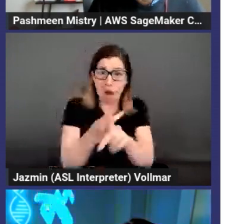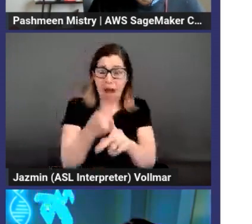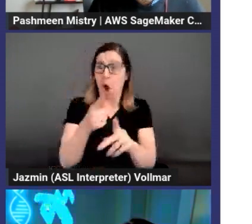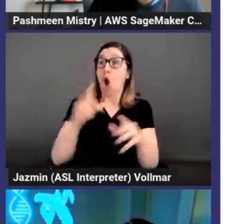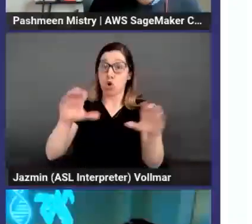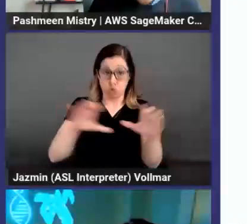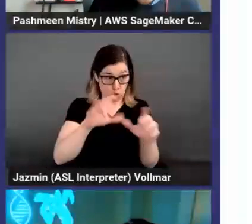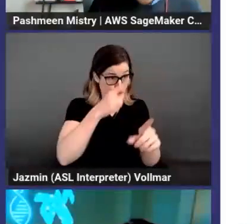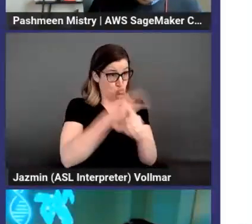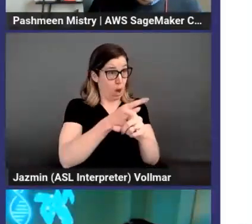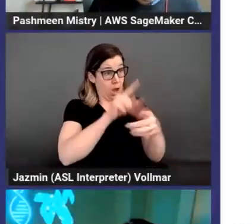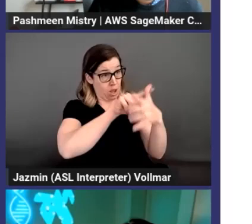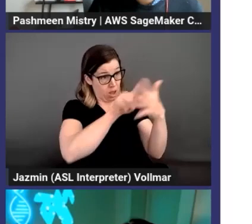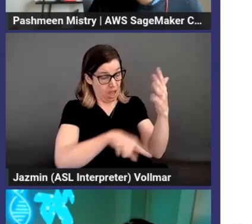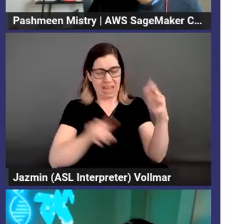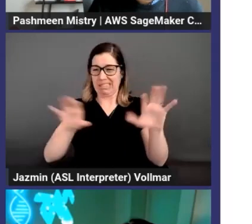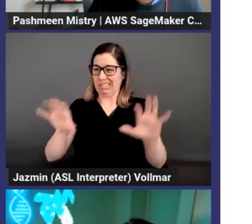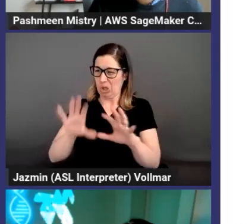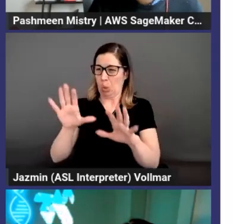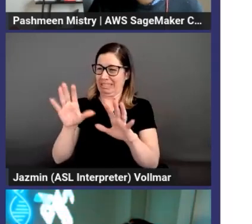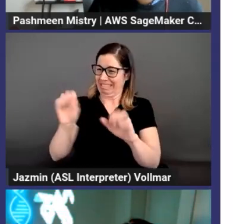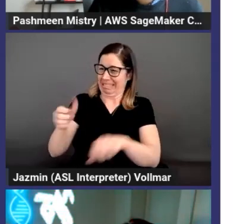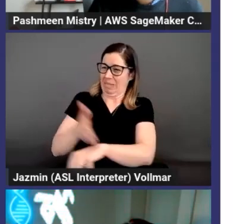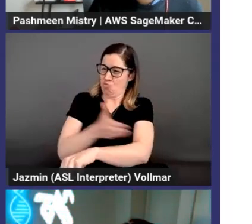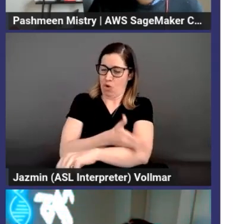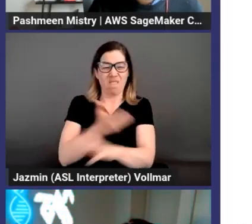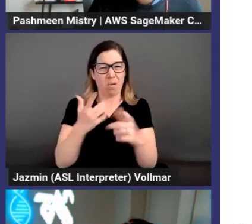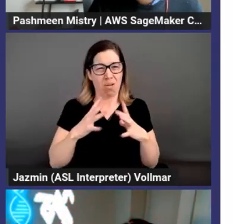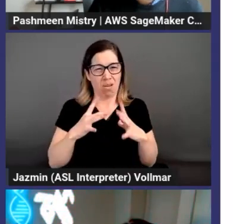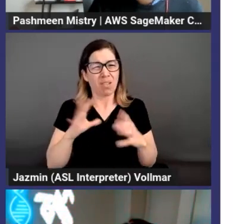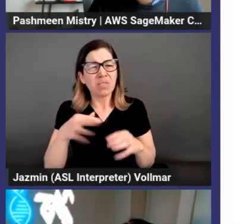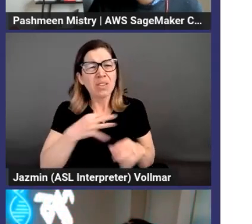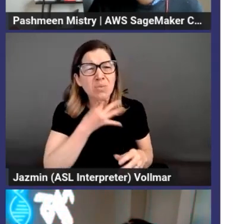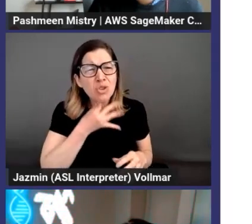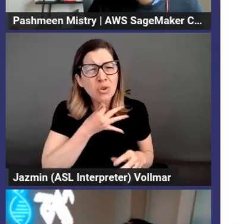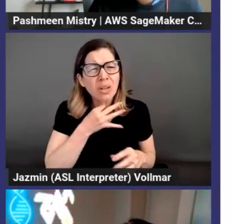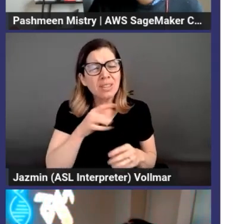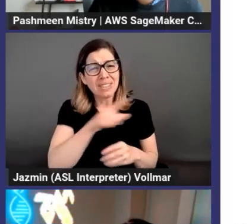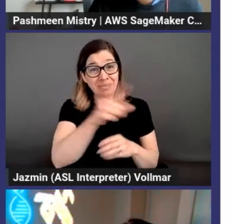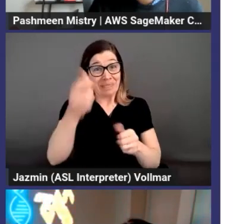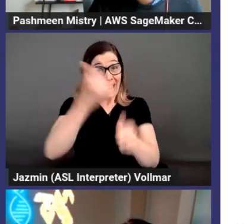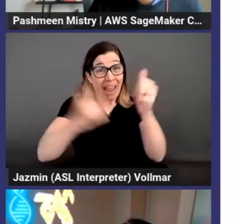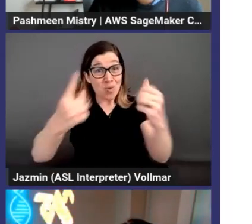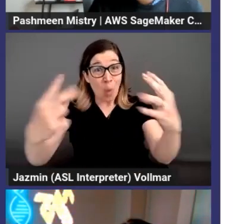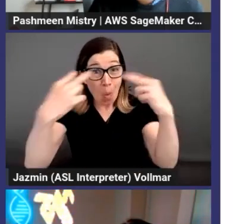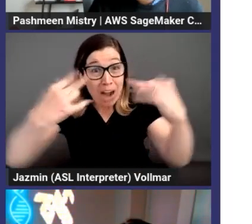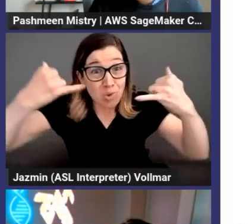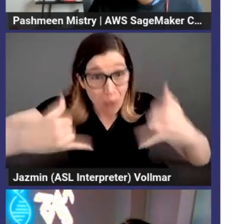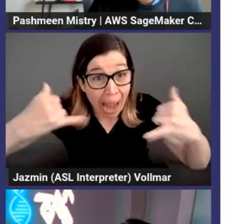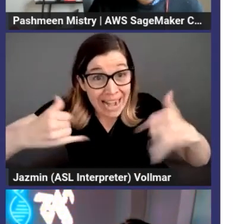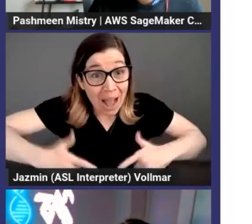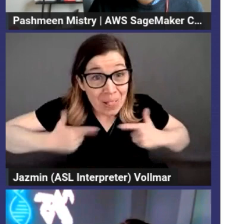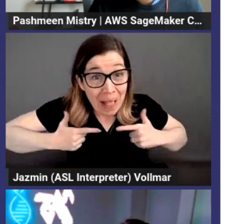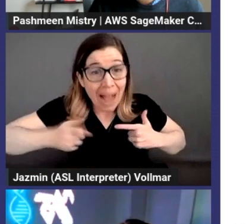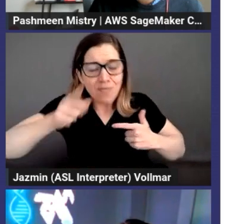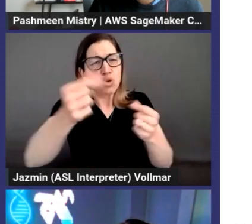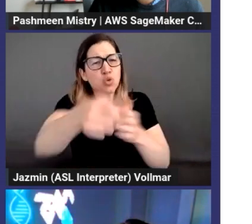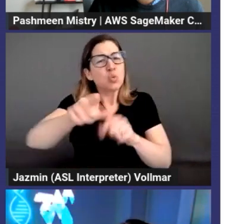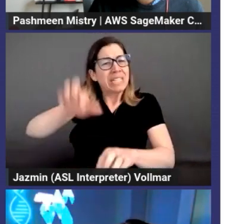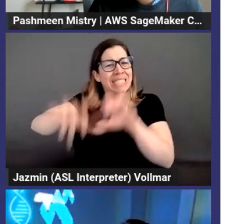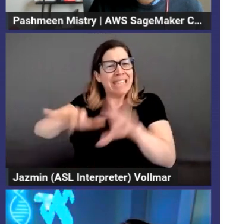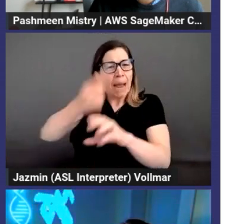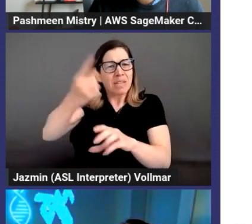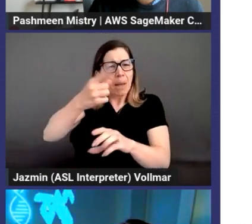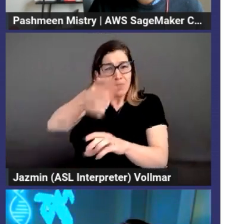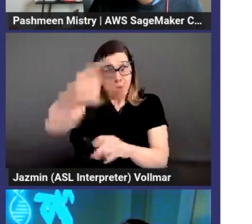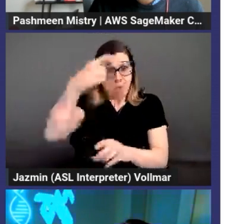keep doing the right thing. I'm curious. Hey, everyone watching us live right now, do me a favor and type something that you think that